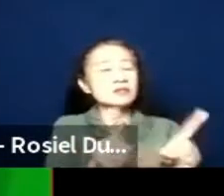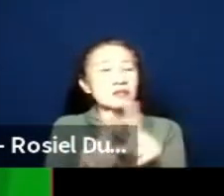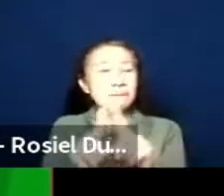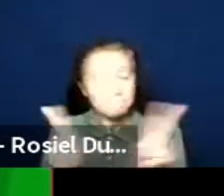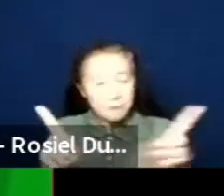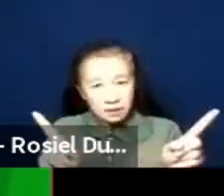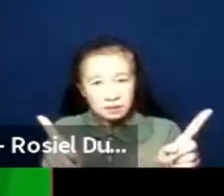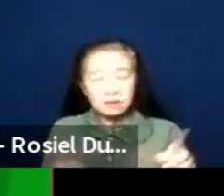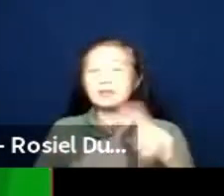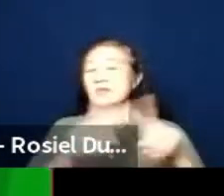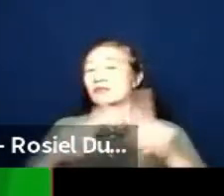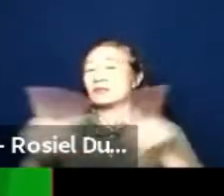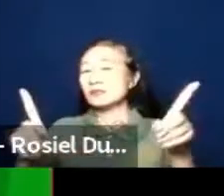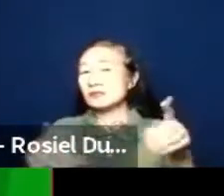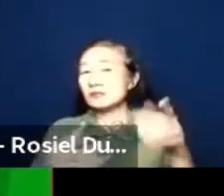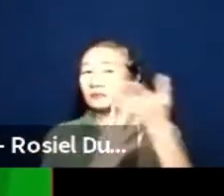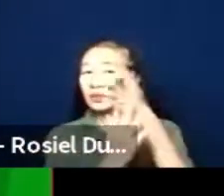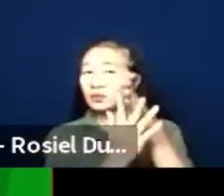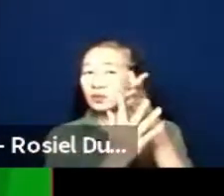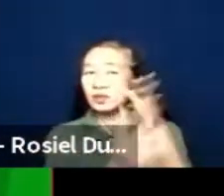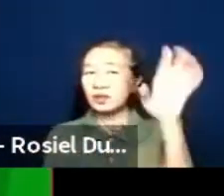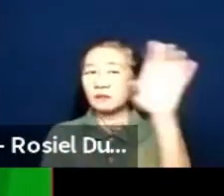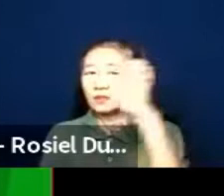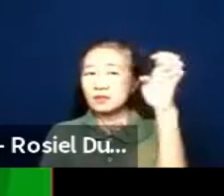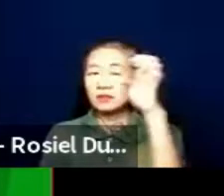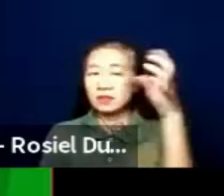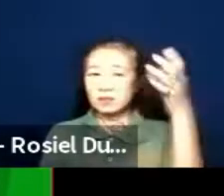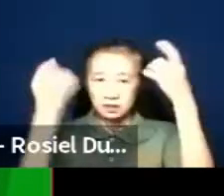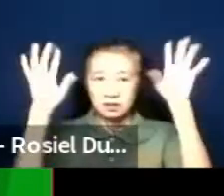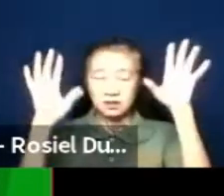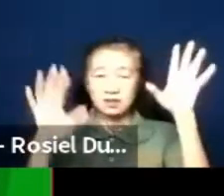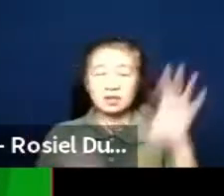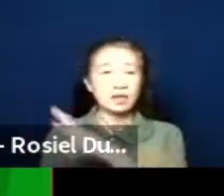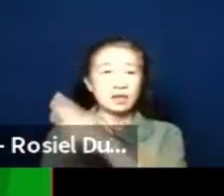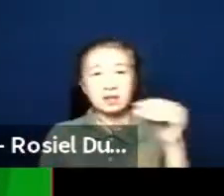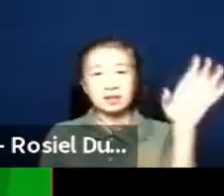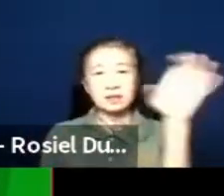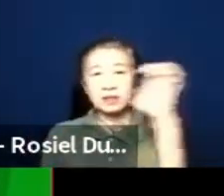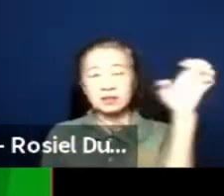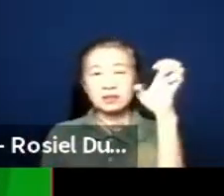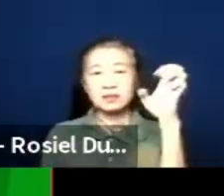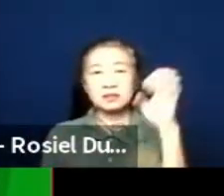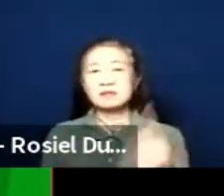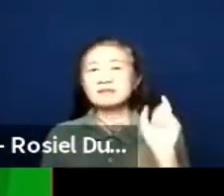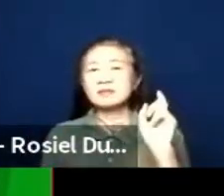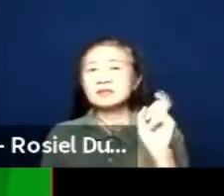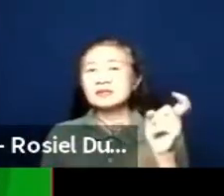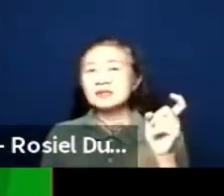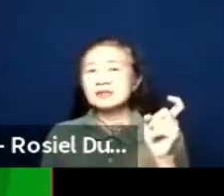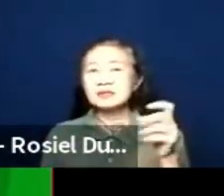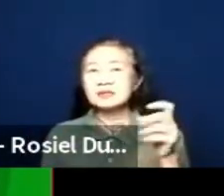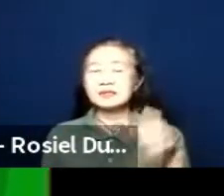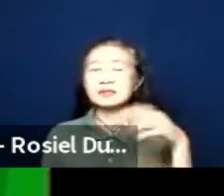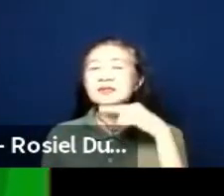between emergency and disaster, an emergency is a sudden, urgent, unexpected